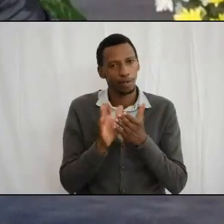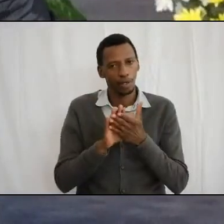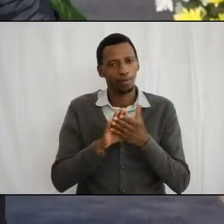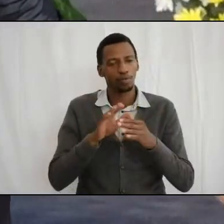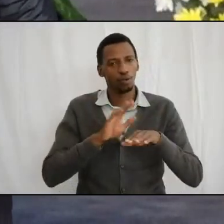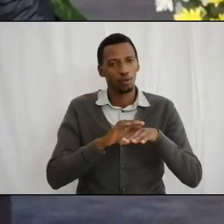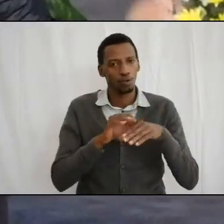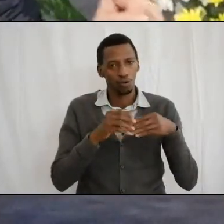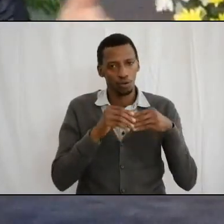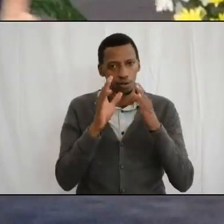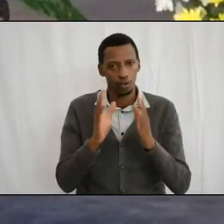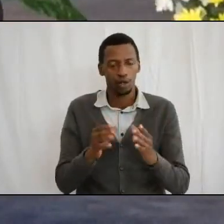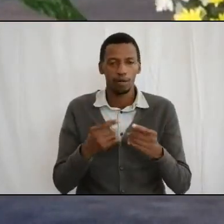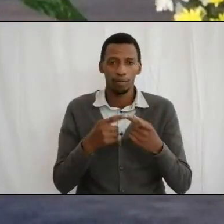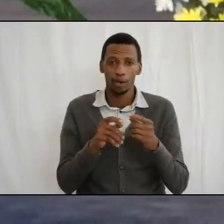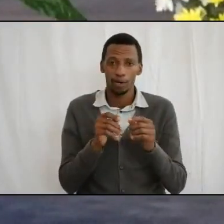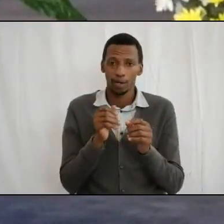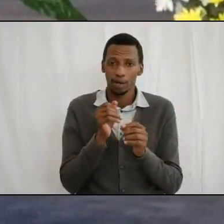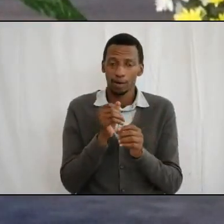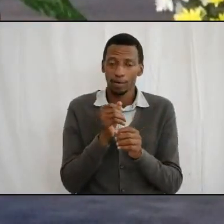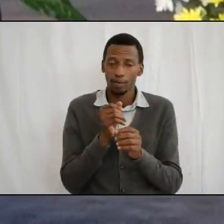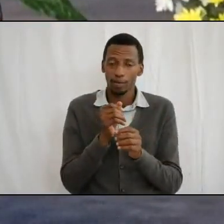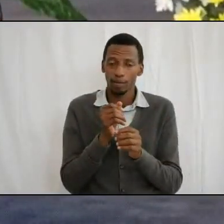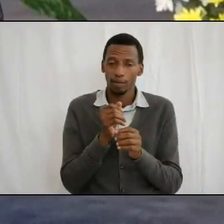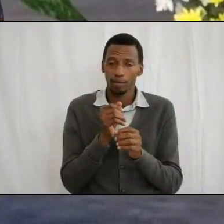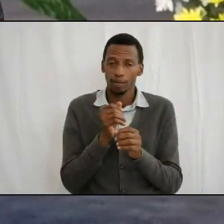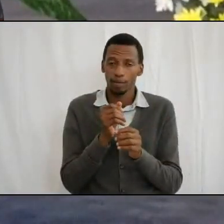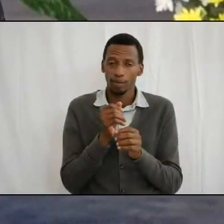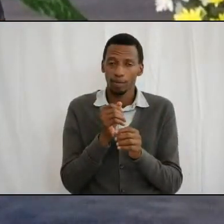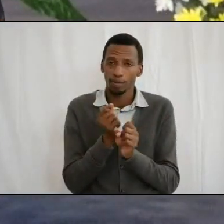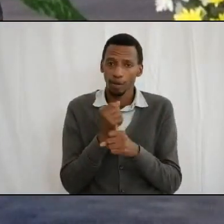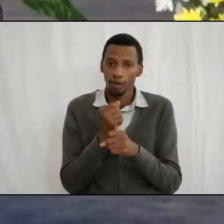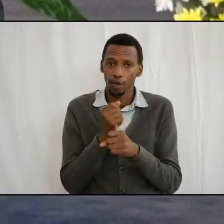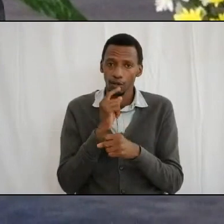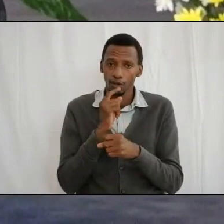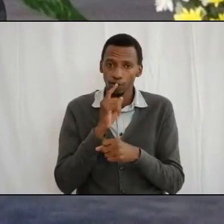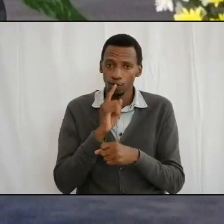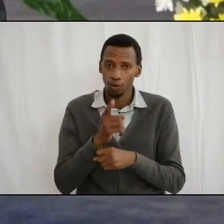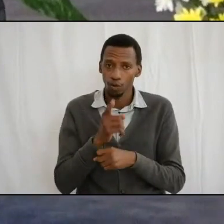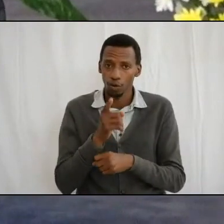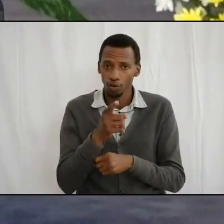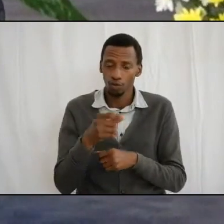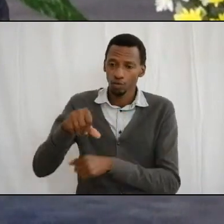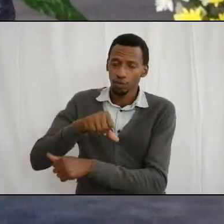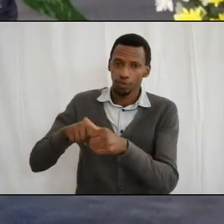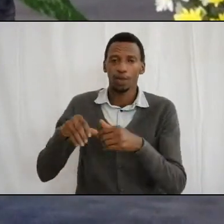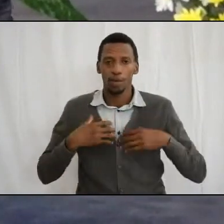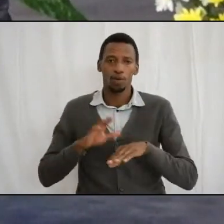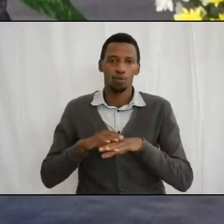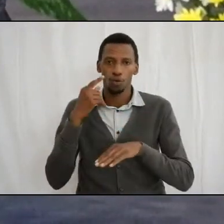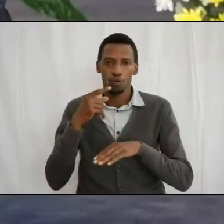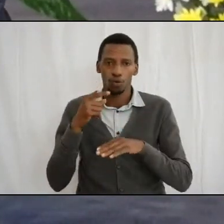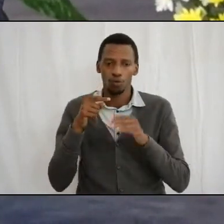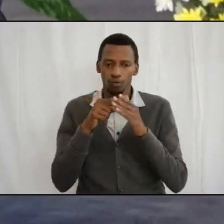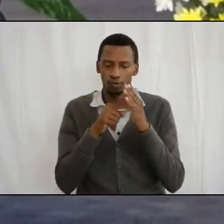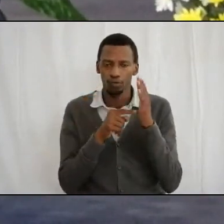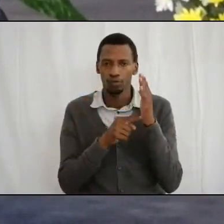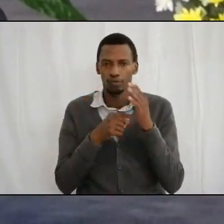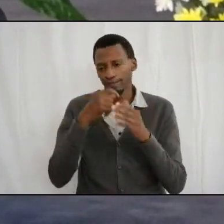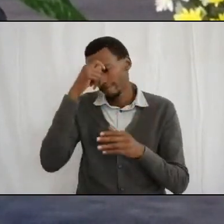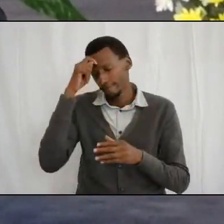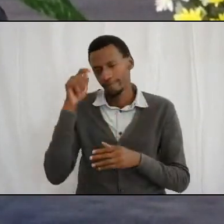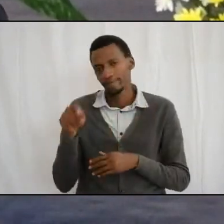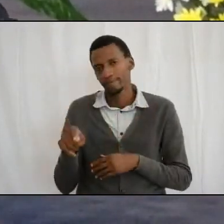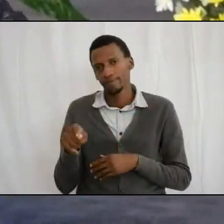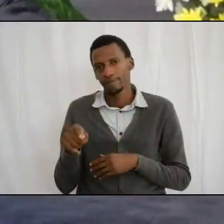you surround yourself with people who sweat the detail. The detail is so important. You need to